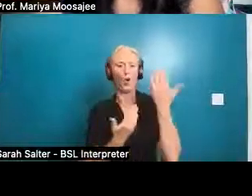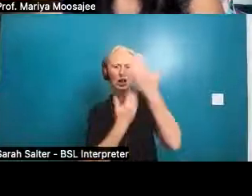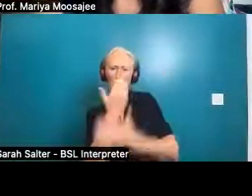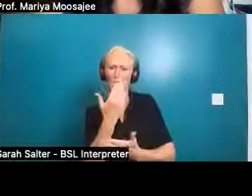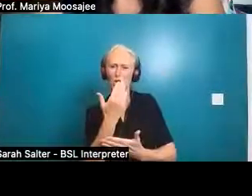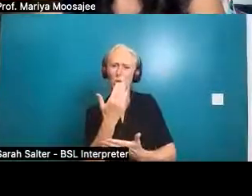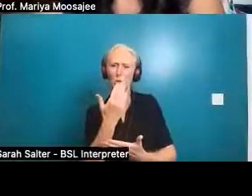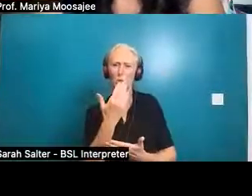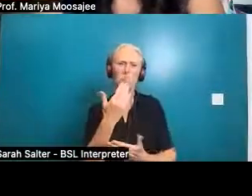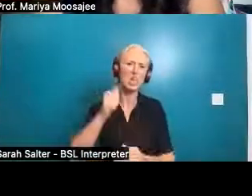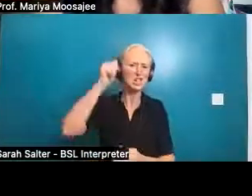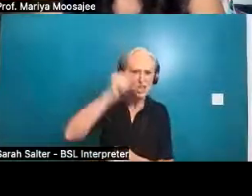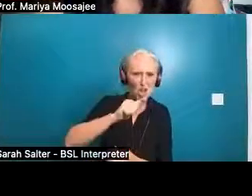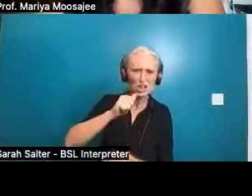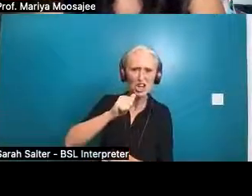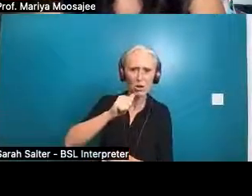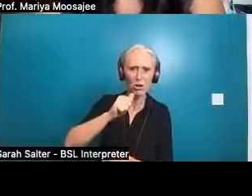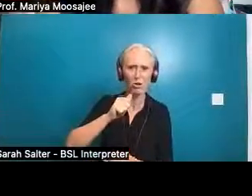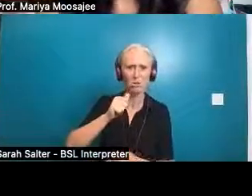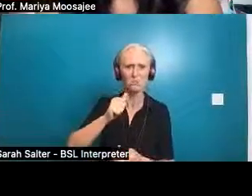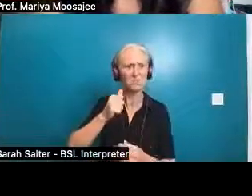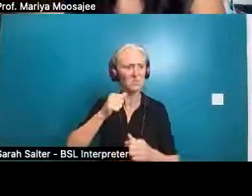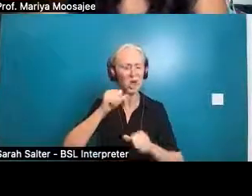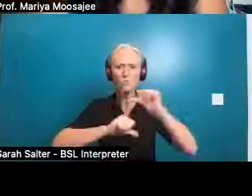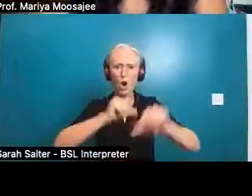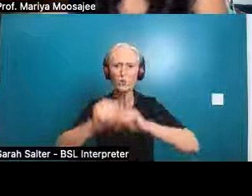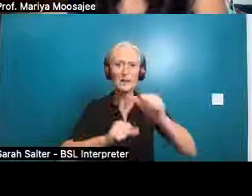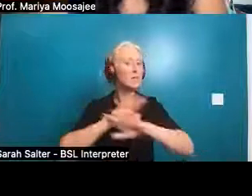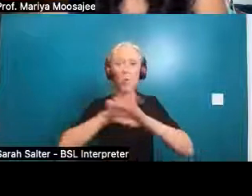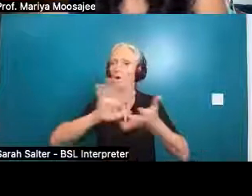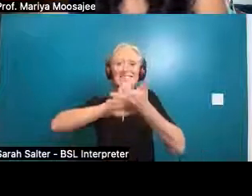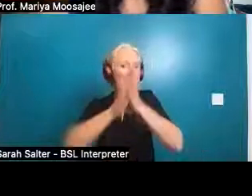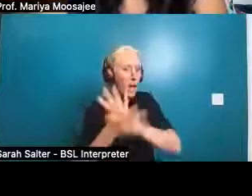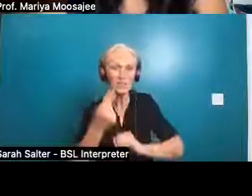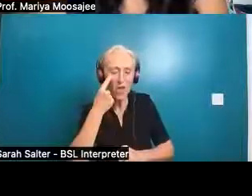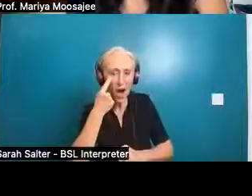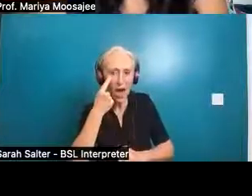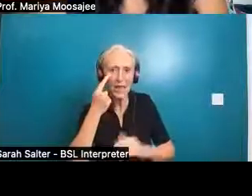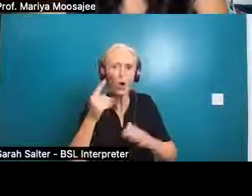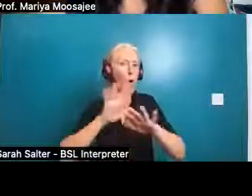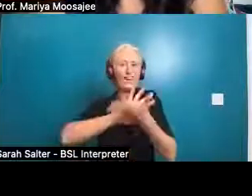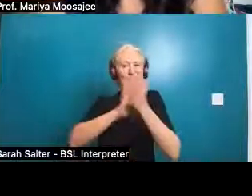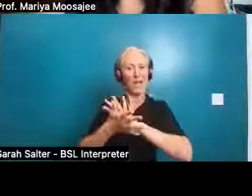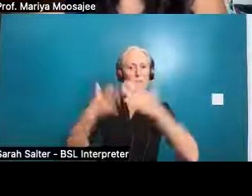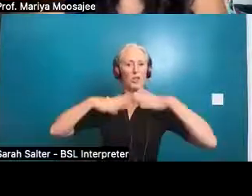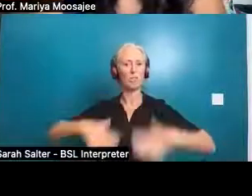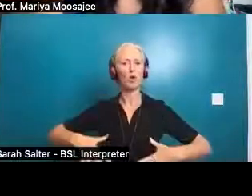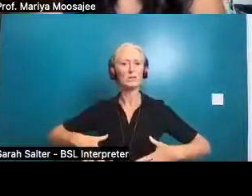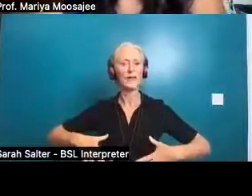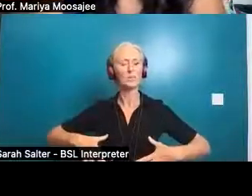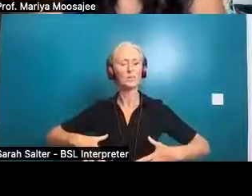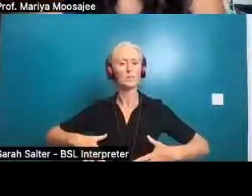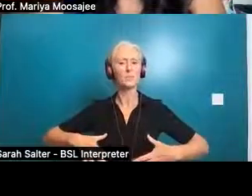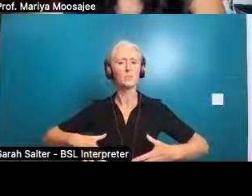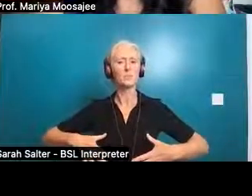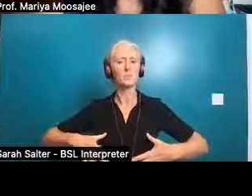to cause harmful side effects, not just in the eye, but outside the body. And so, for example, if it